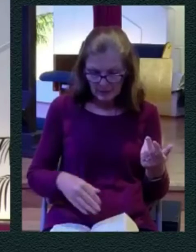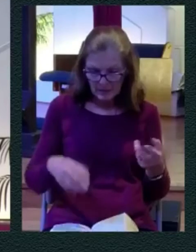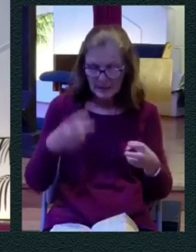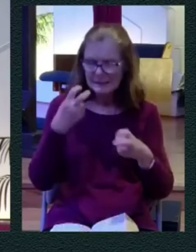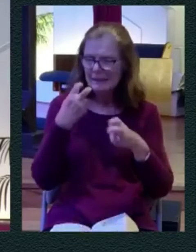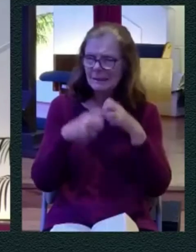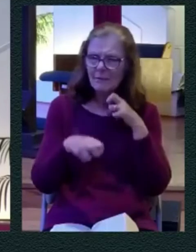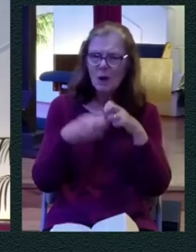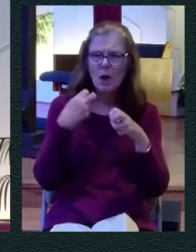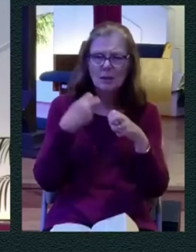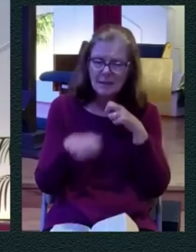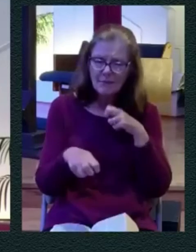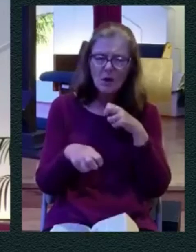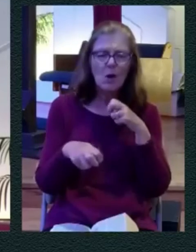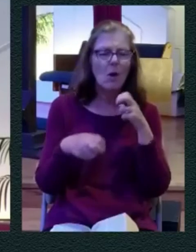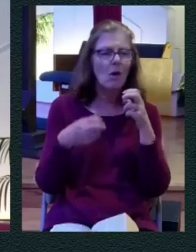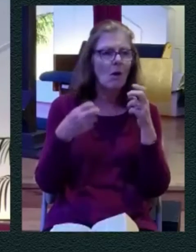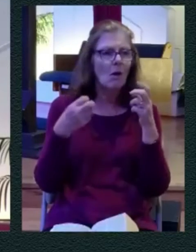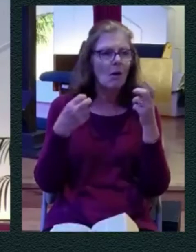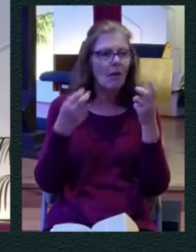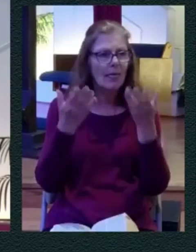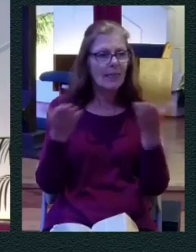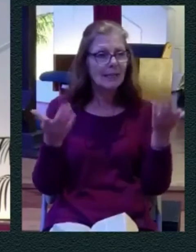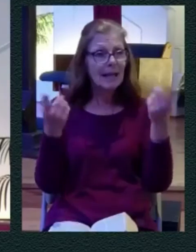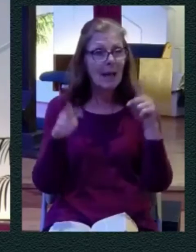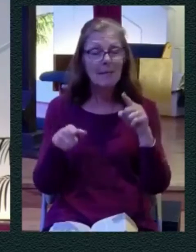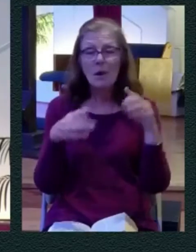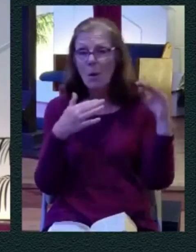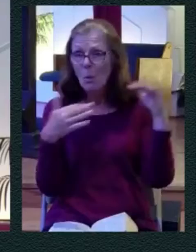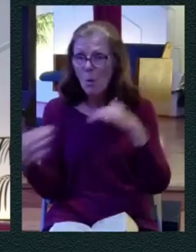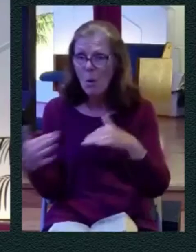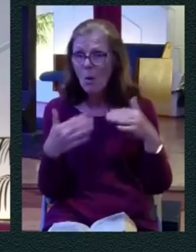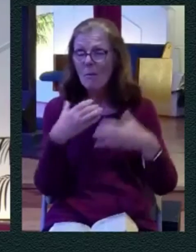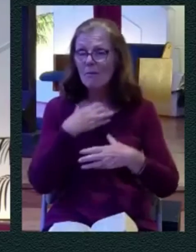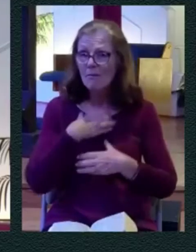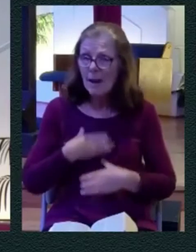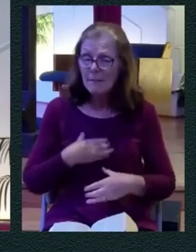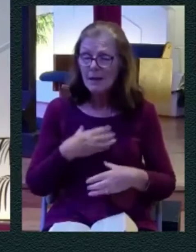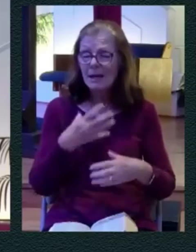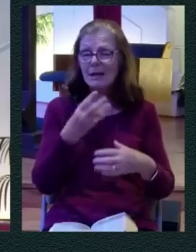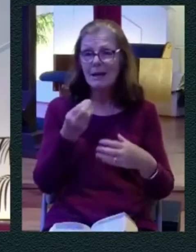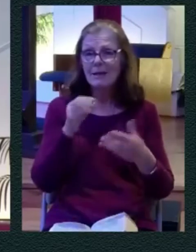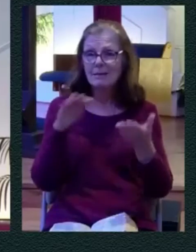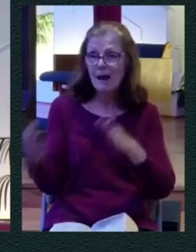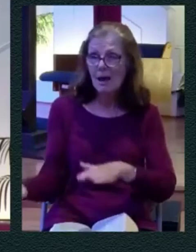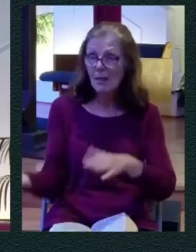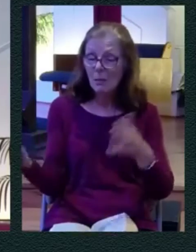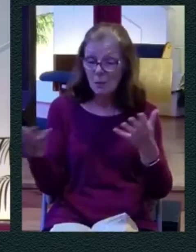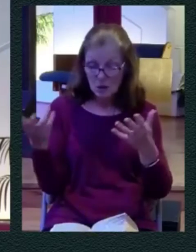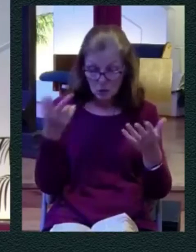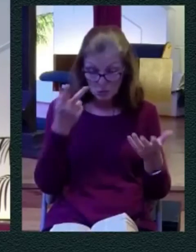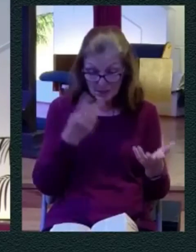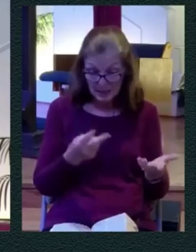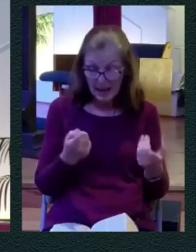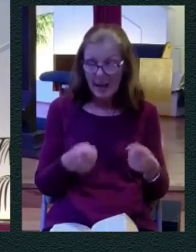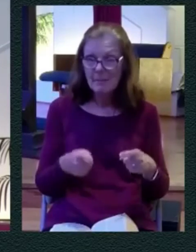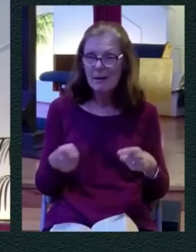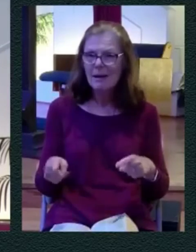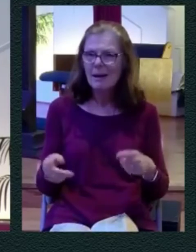being described, war and famine and death, what you see here is